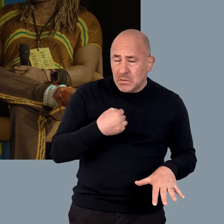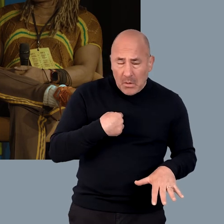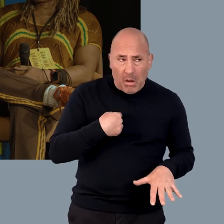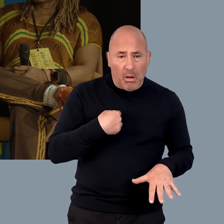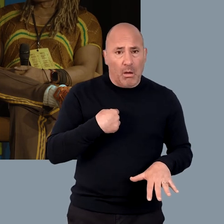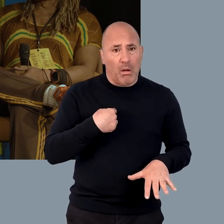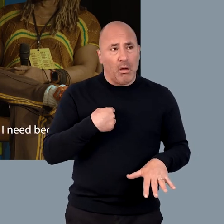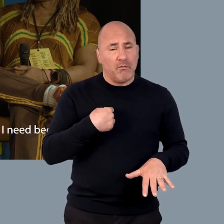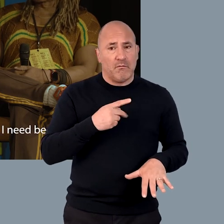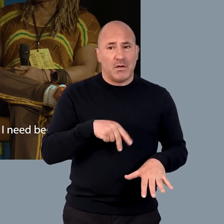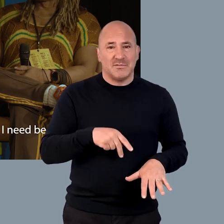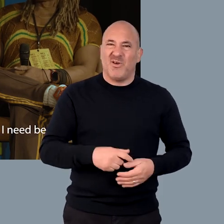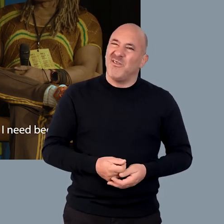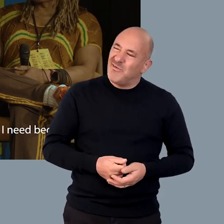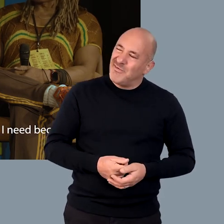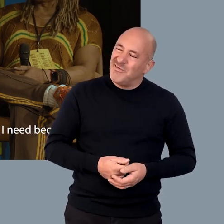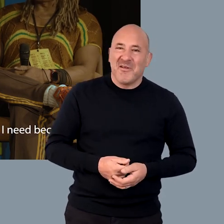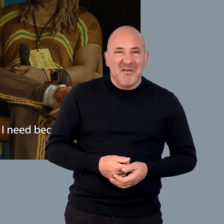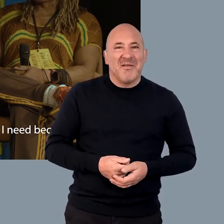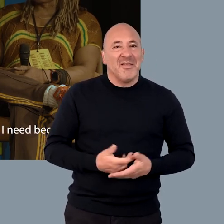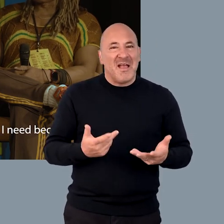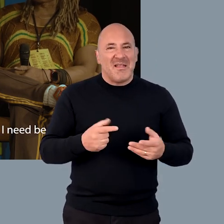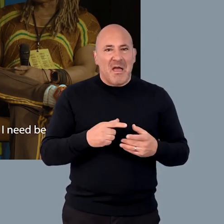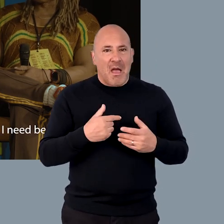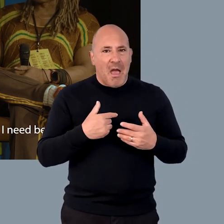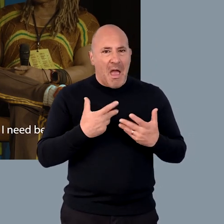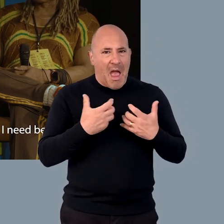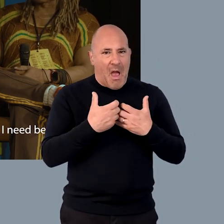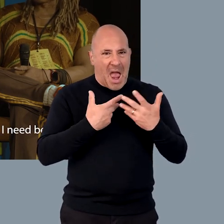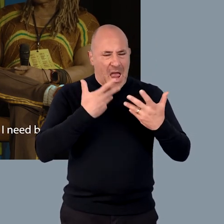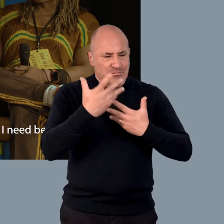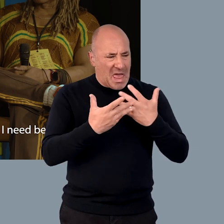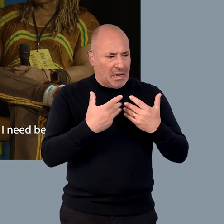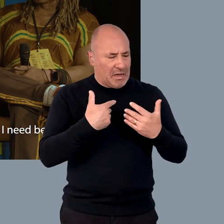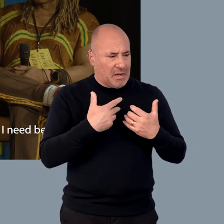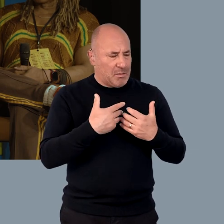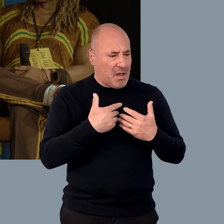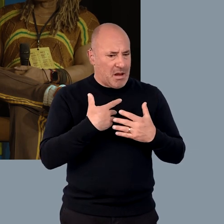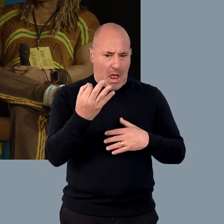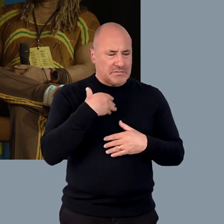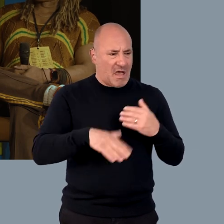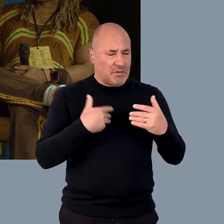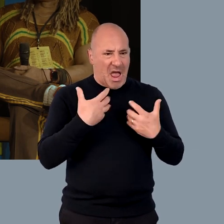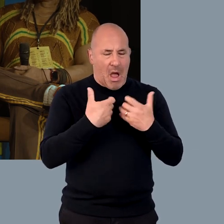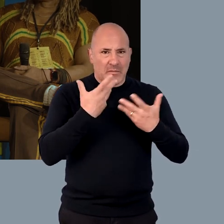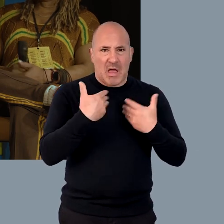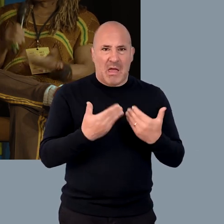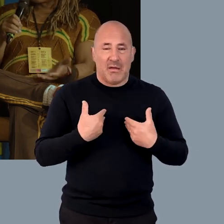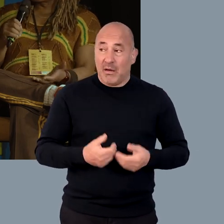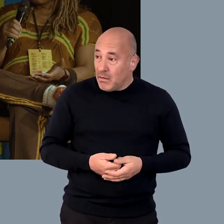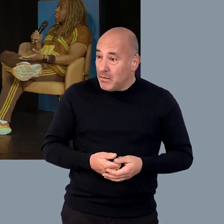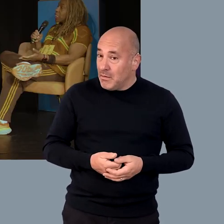being asked their needs. They're like, well, I don't know how to articulate what I need because i've not been asked Wow